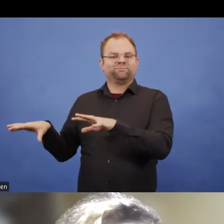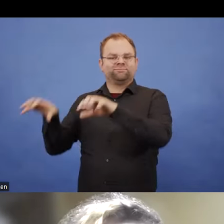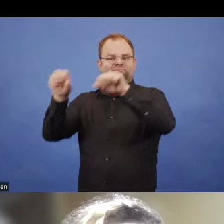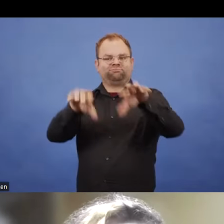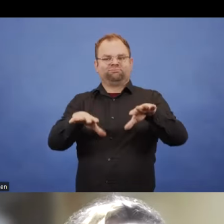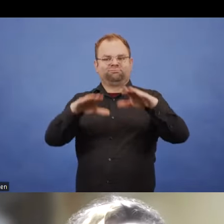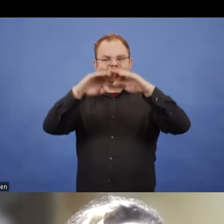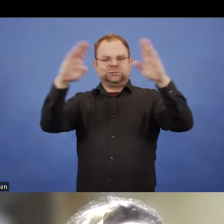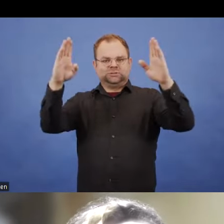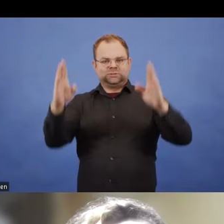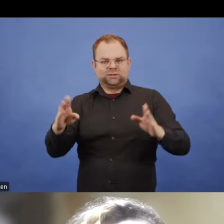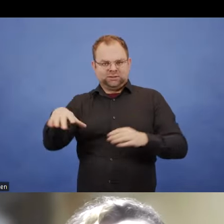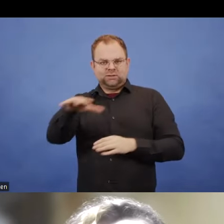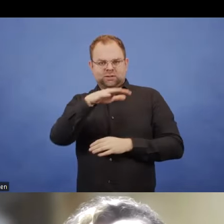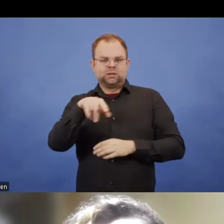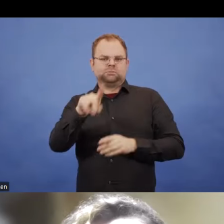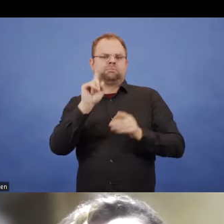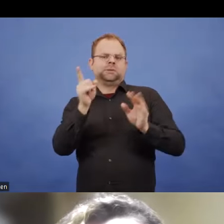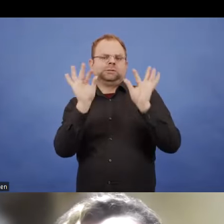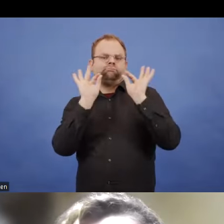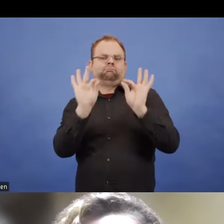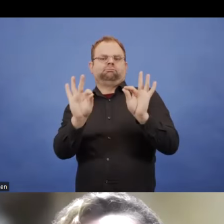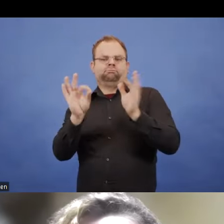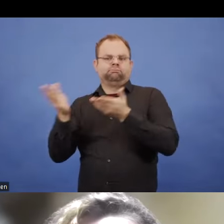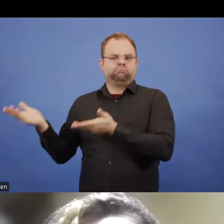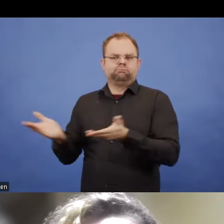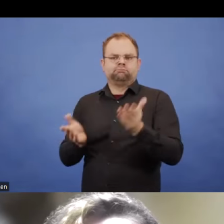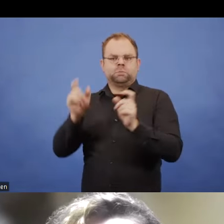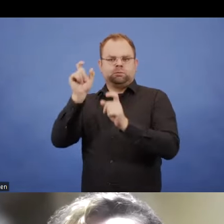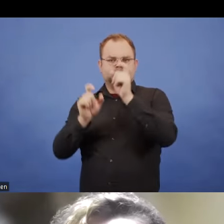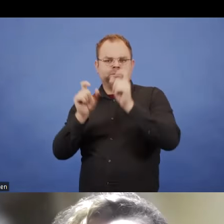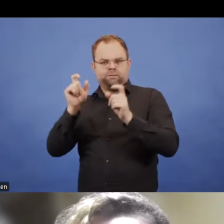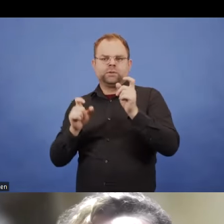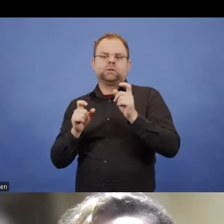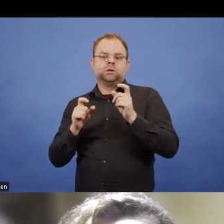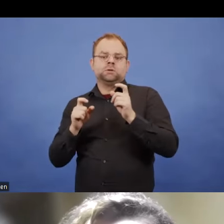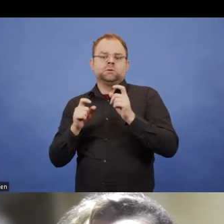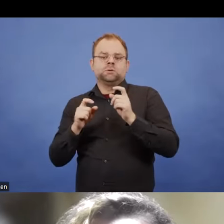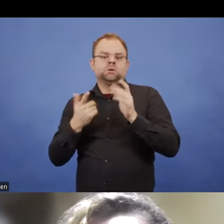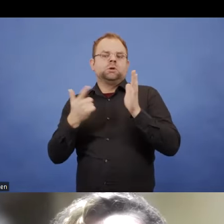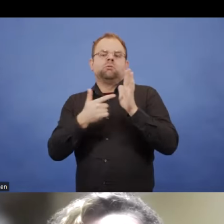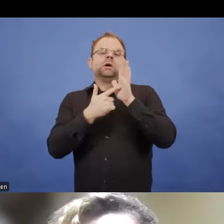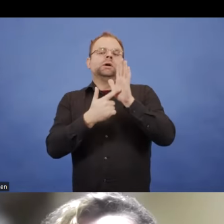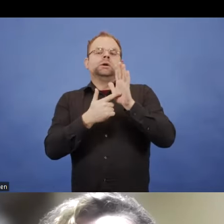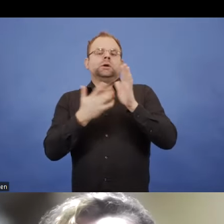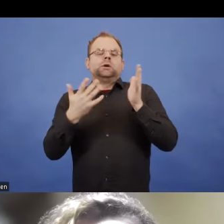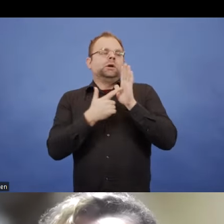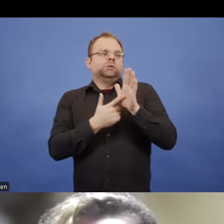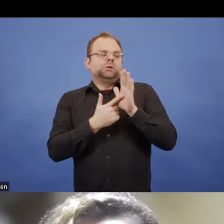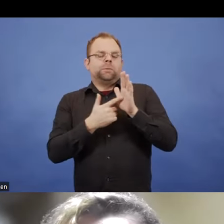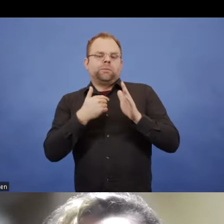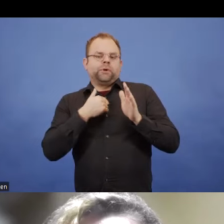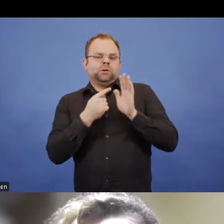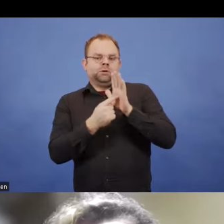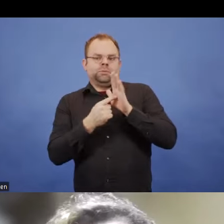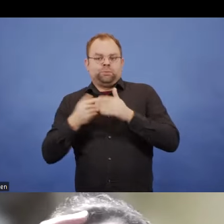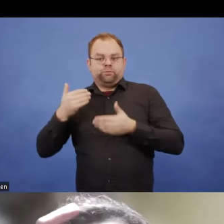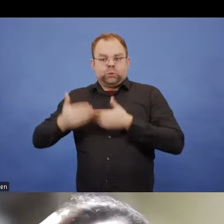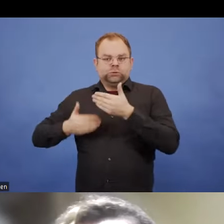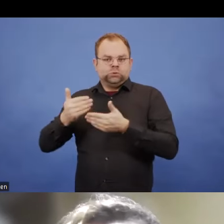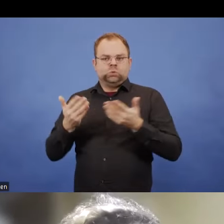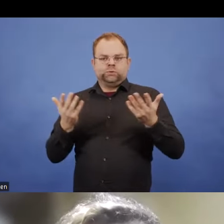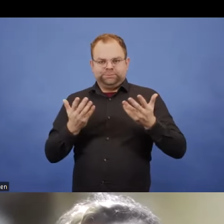standards. It is specified that this accommodation have to be organized by the country operation. It's more on a case-by-case